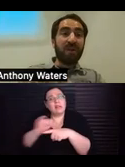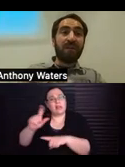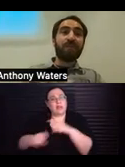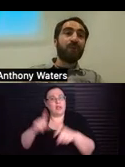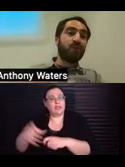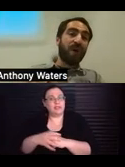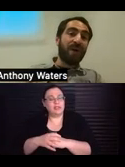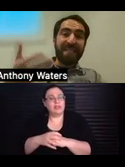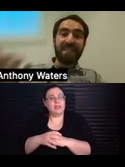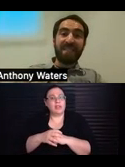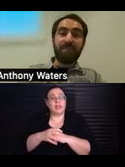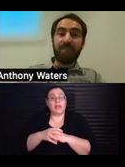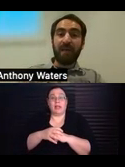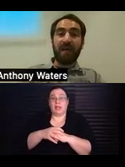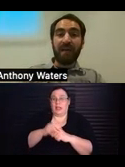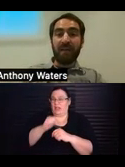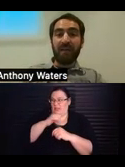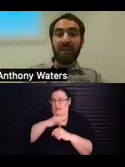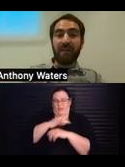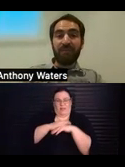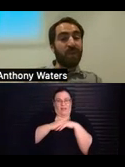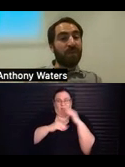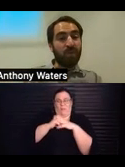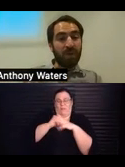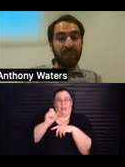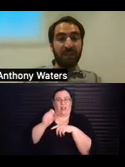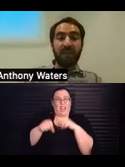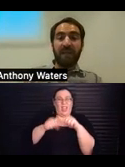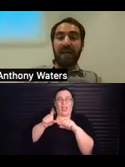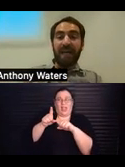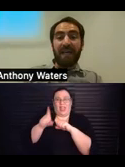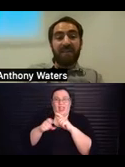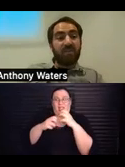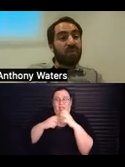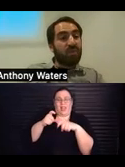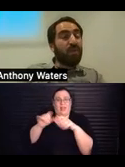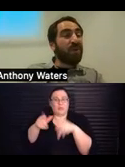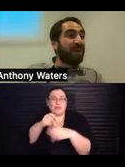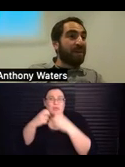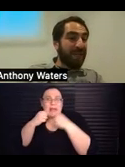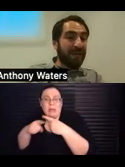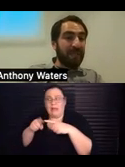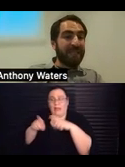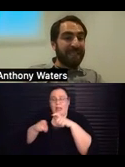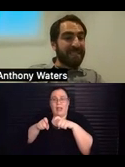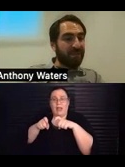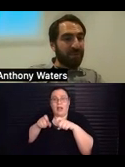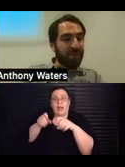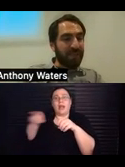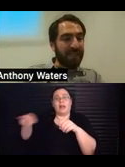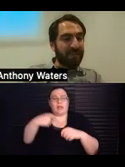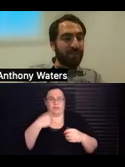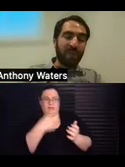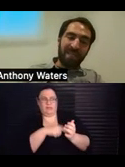more uncomfortable you are asking them of your loved one, the more they're going to pick up on that